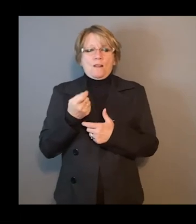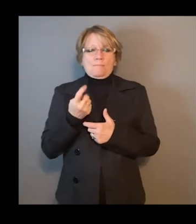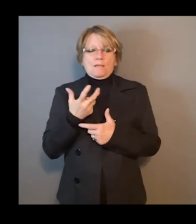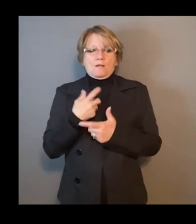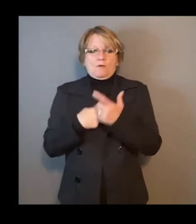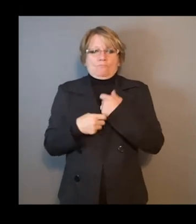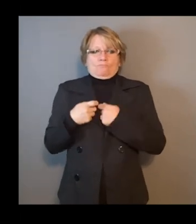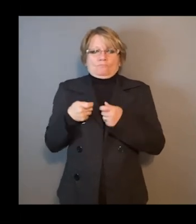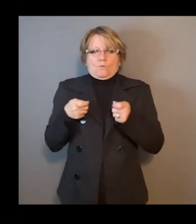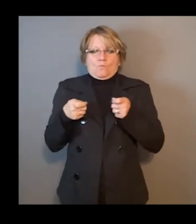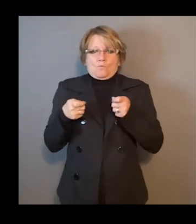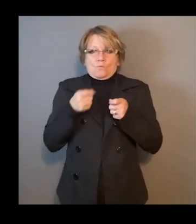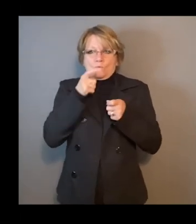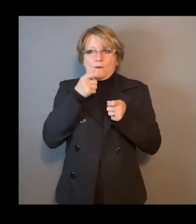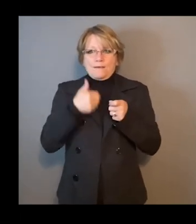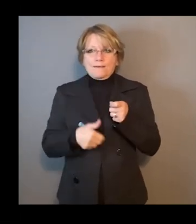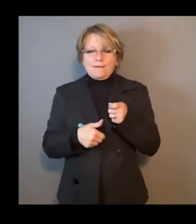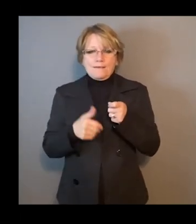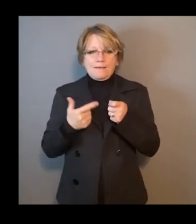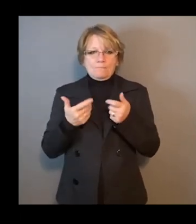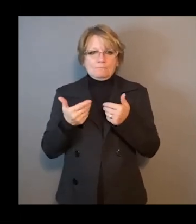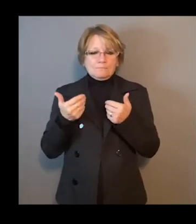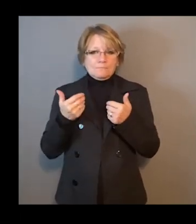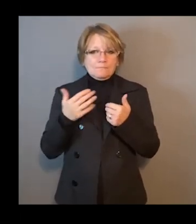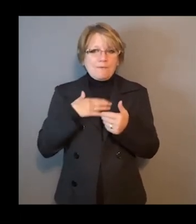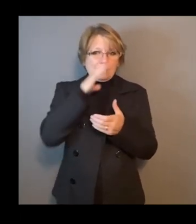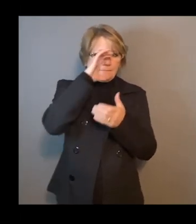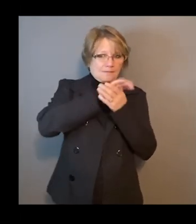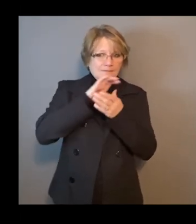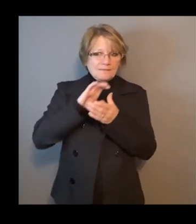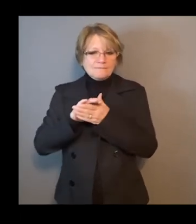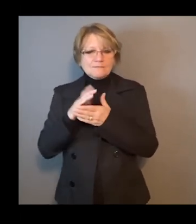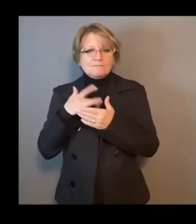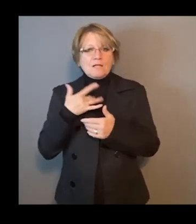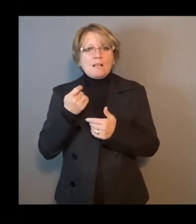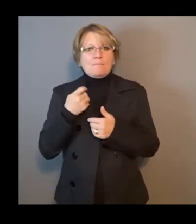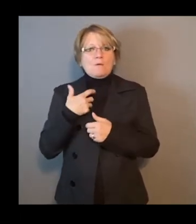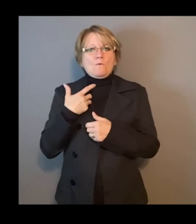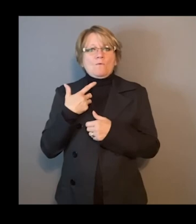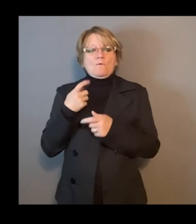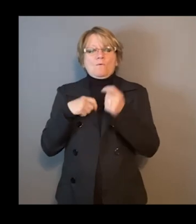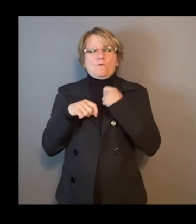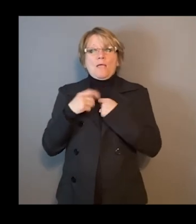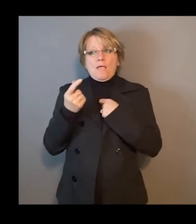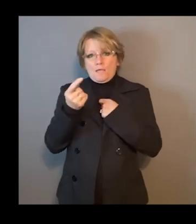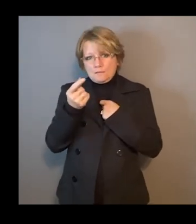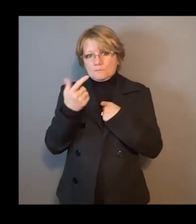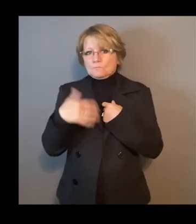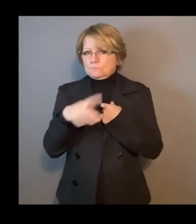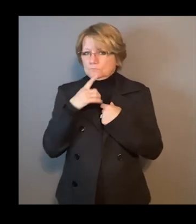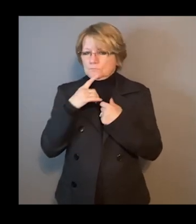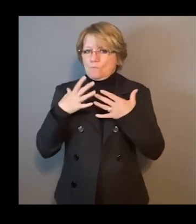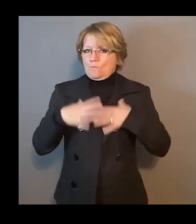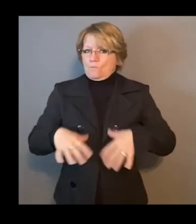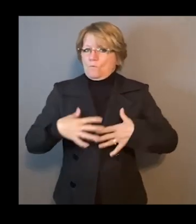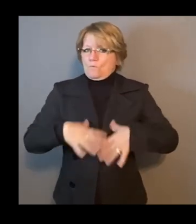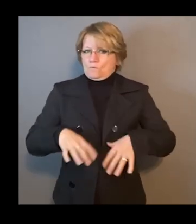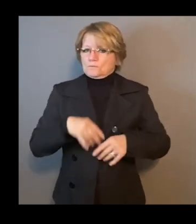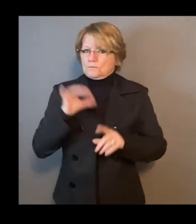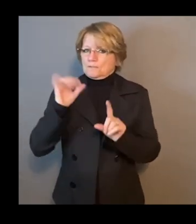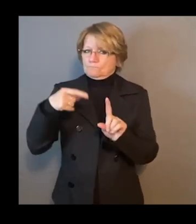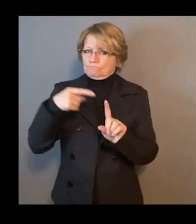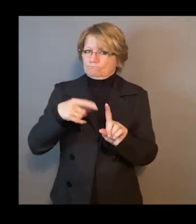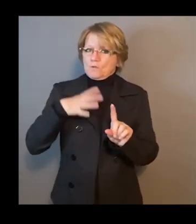aspects of what I am and who I am and how I have certain beliefs and what I wear, especially. I